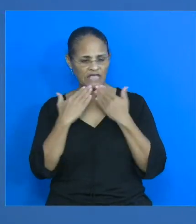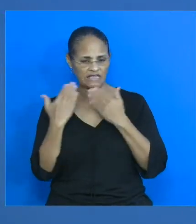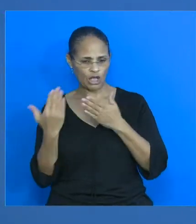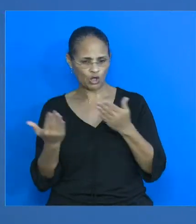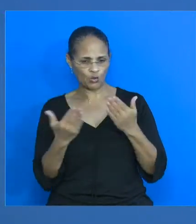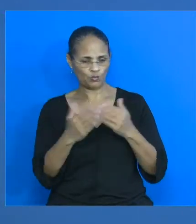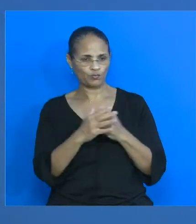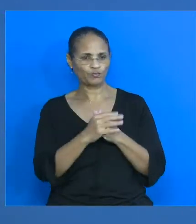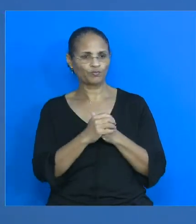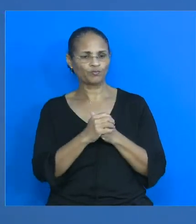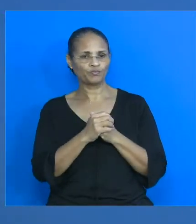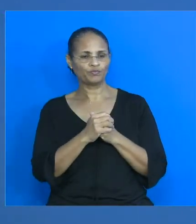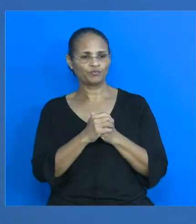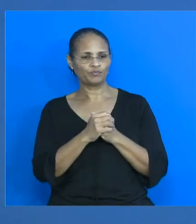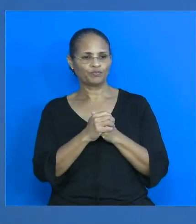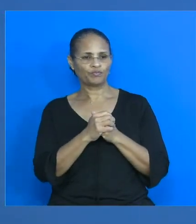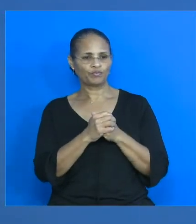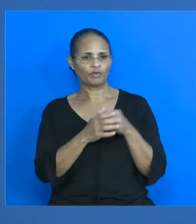Fiona, what was that?